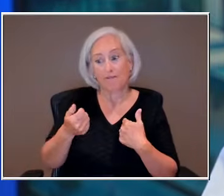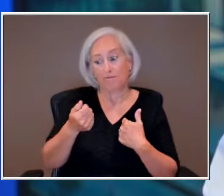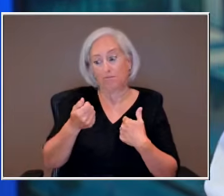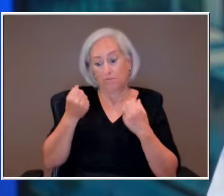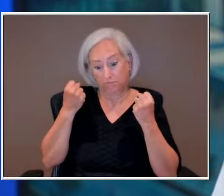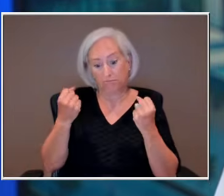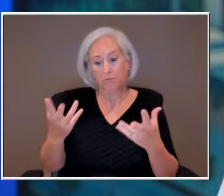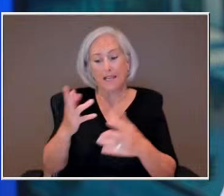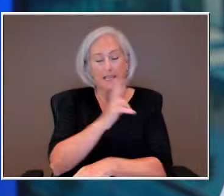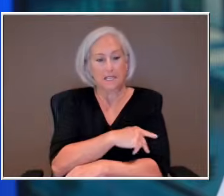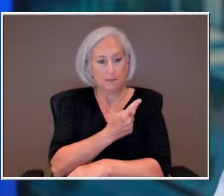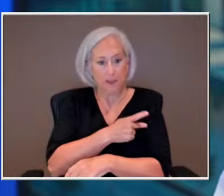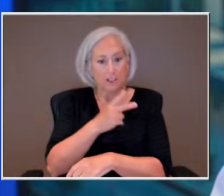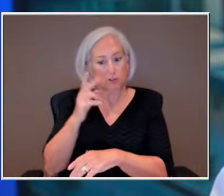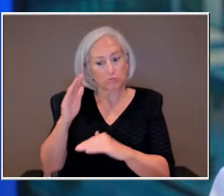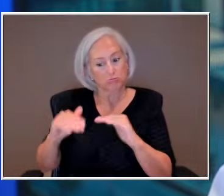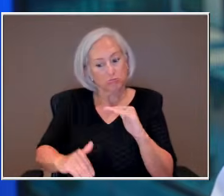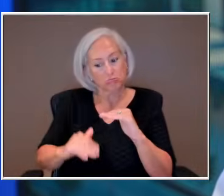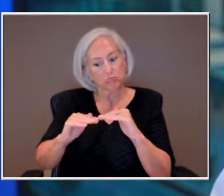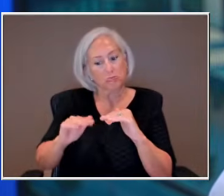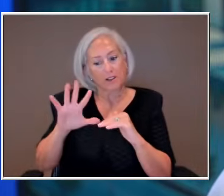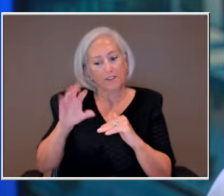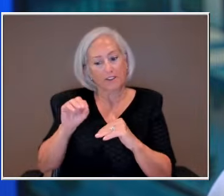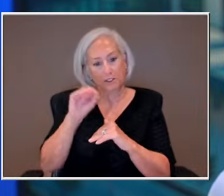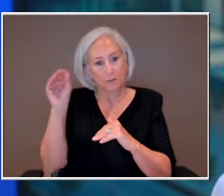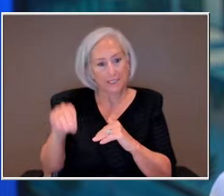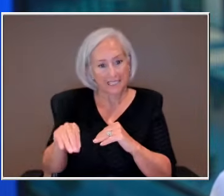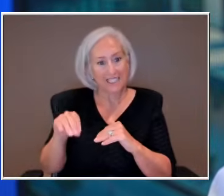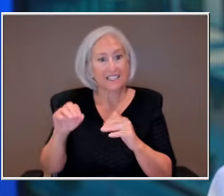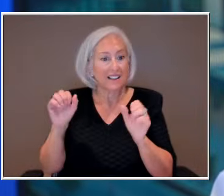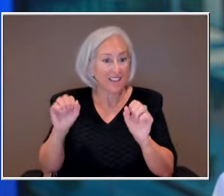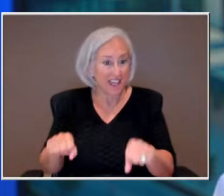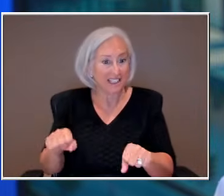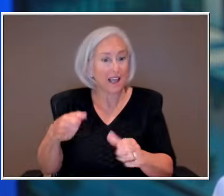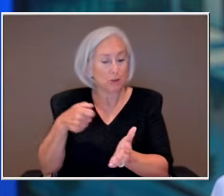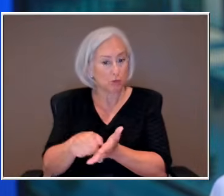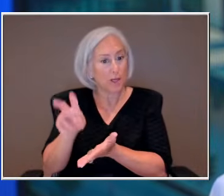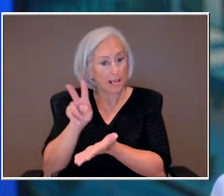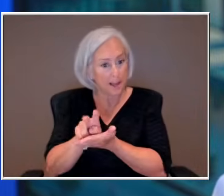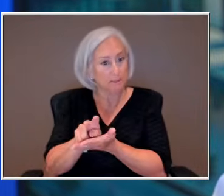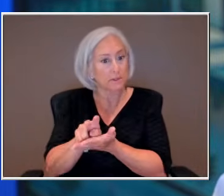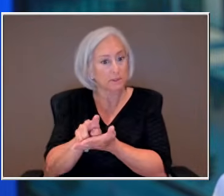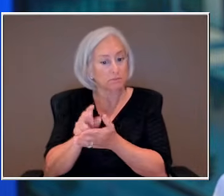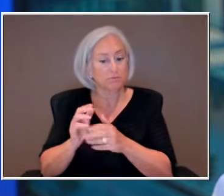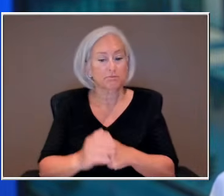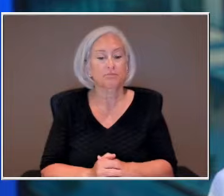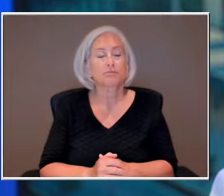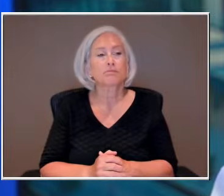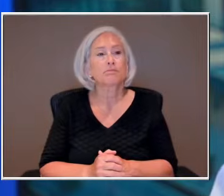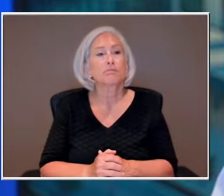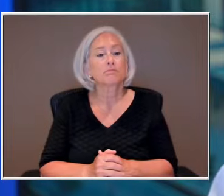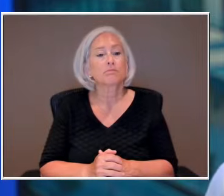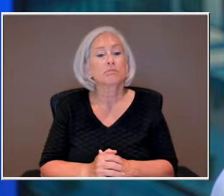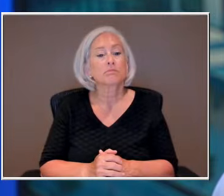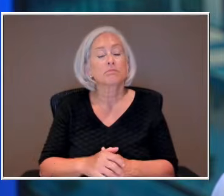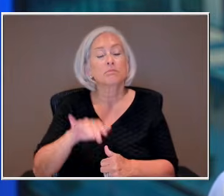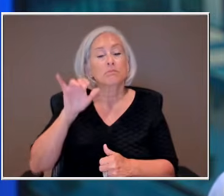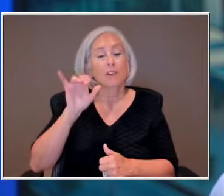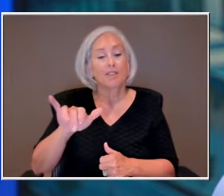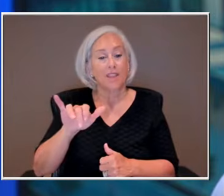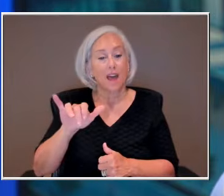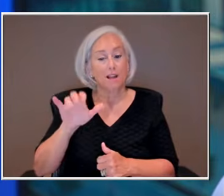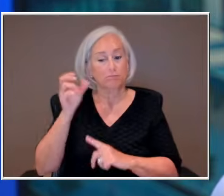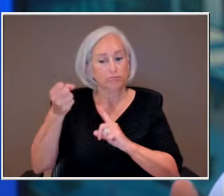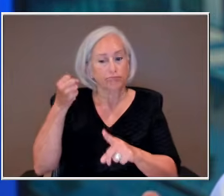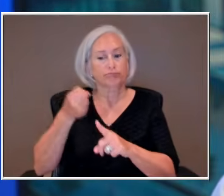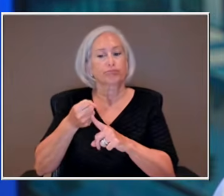up to 50%, that could experience relapse. And most of the time when relapse happens, it will happen